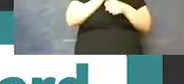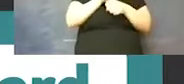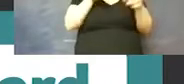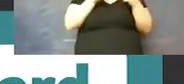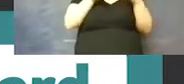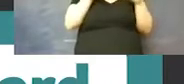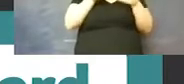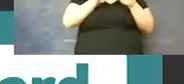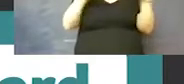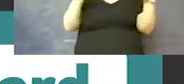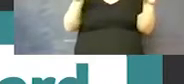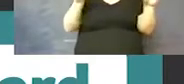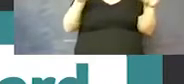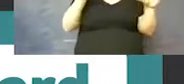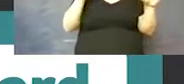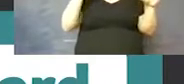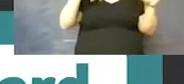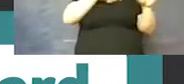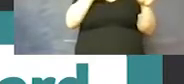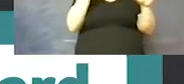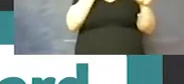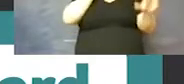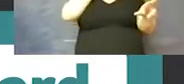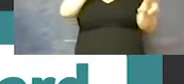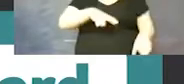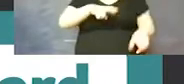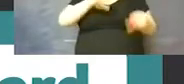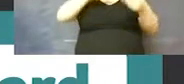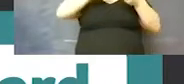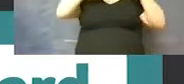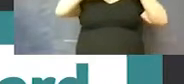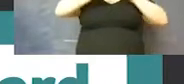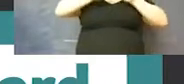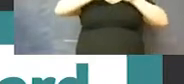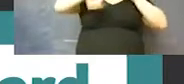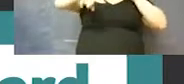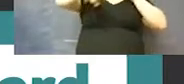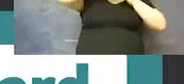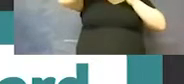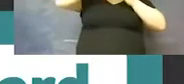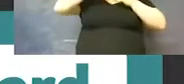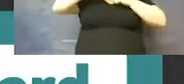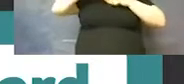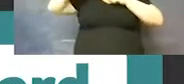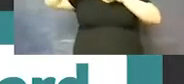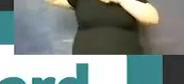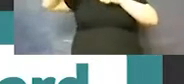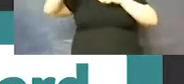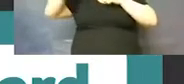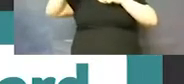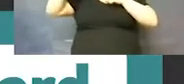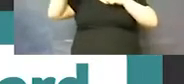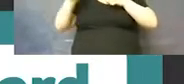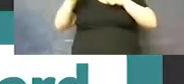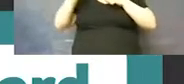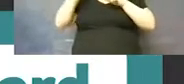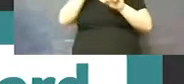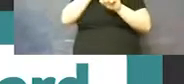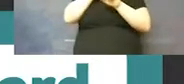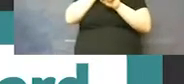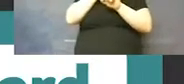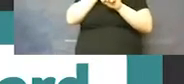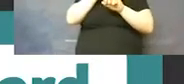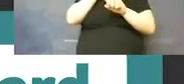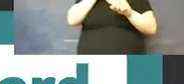shared that we only report the number of positive or probable cases of on-campus learners or